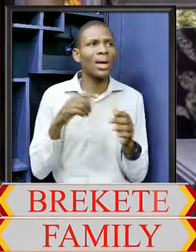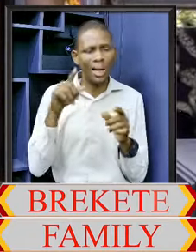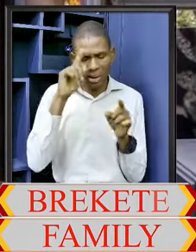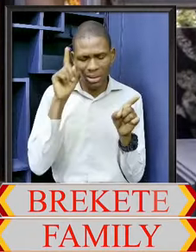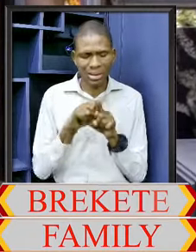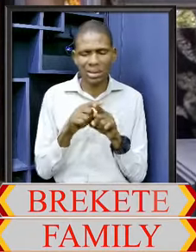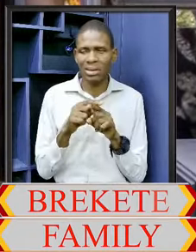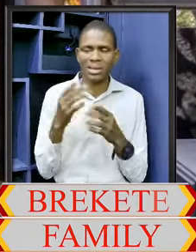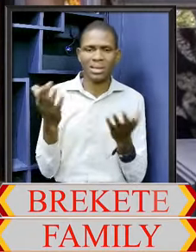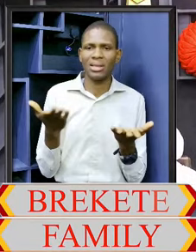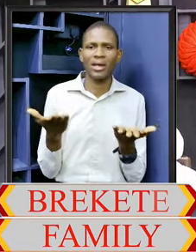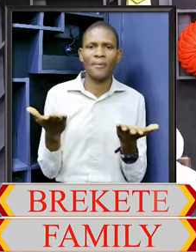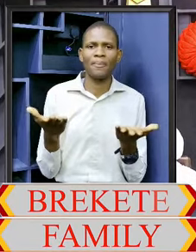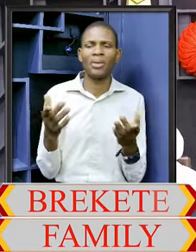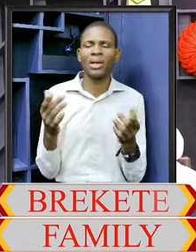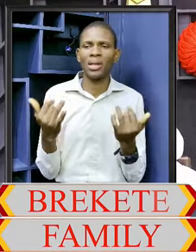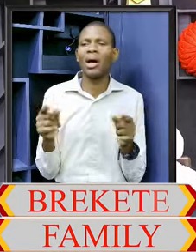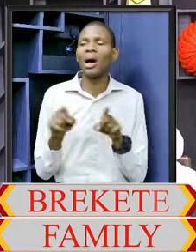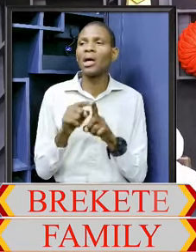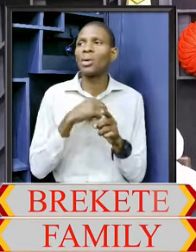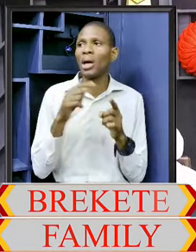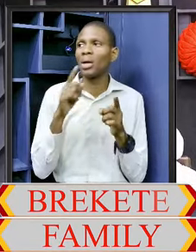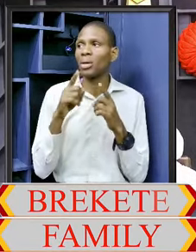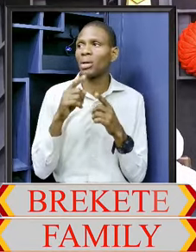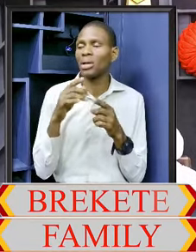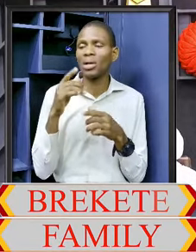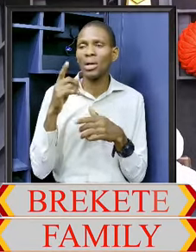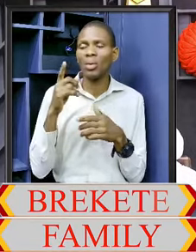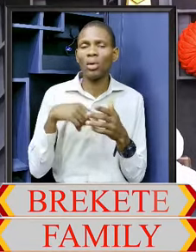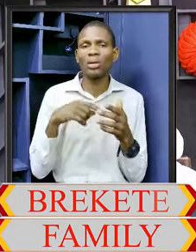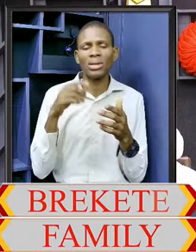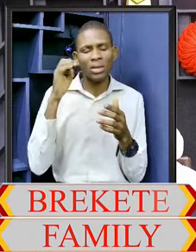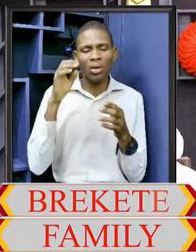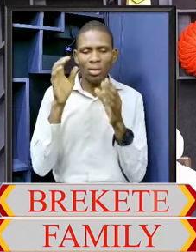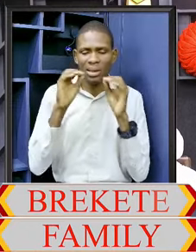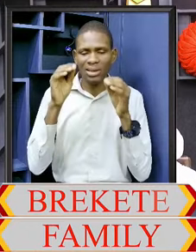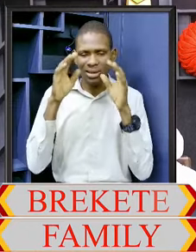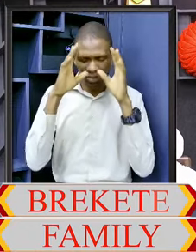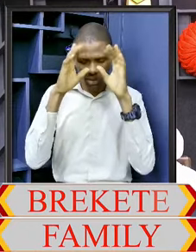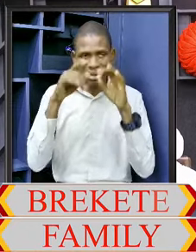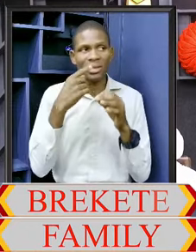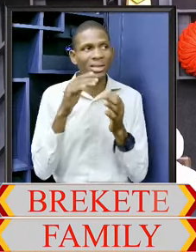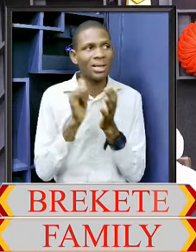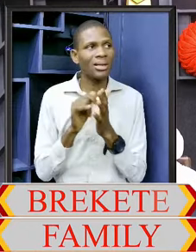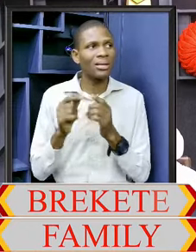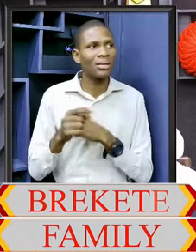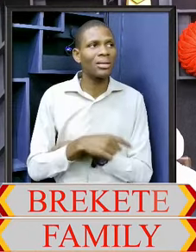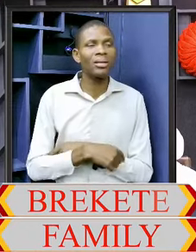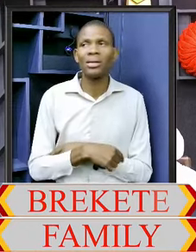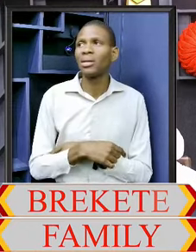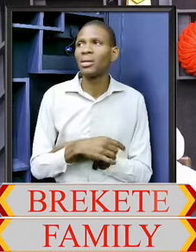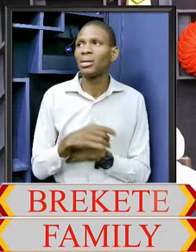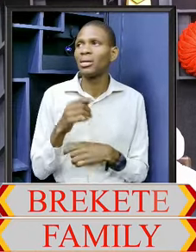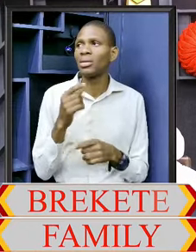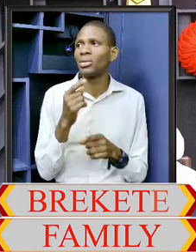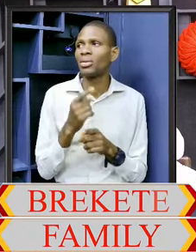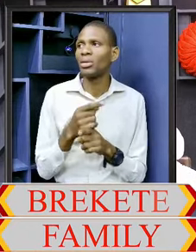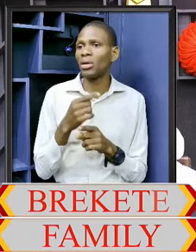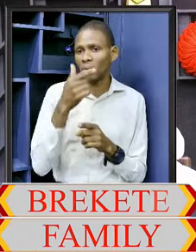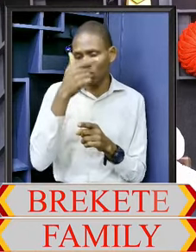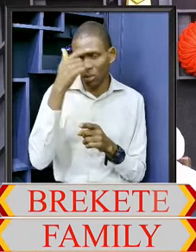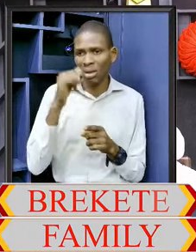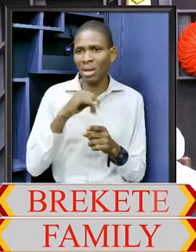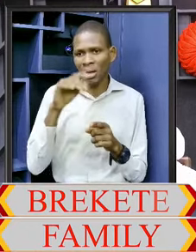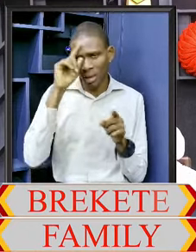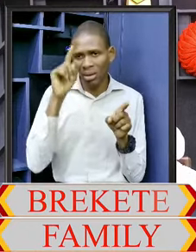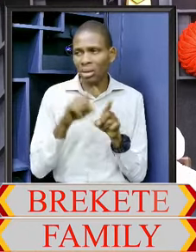time. So as we are talking, sir, it's like what he said the other day, the president. He said, it's not because I agreed to come